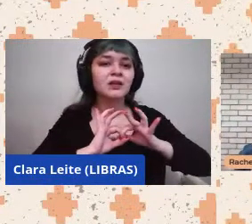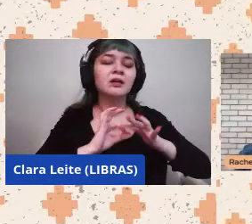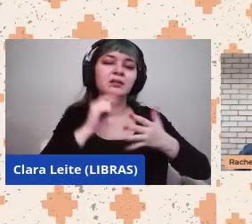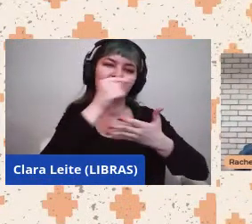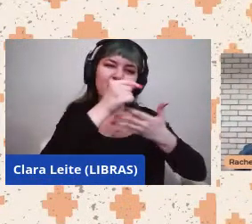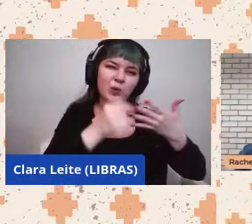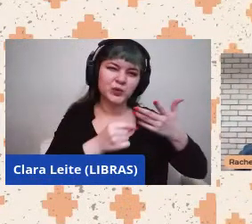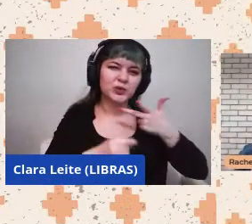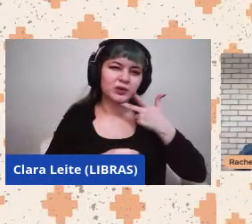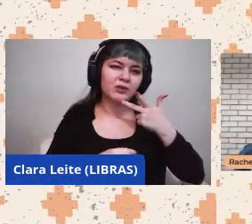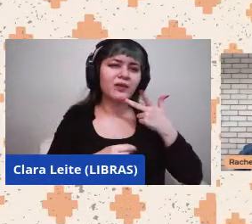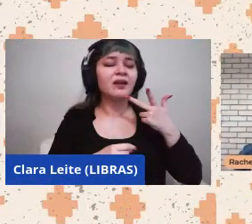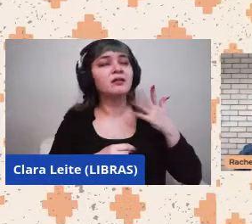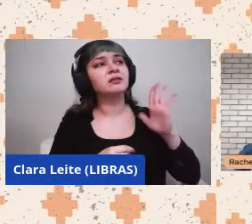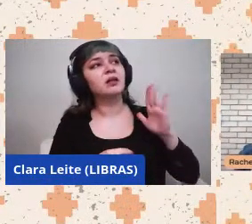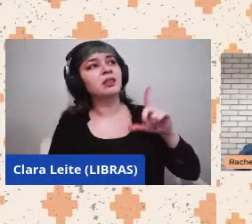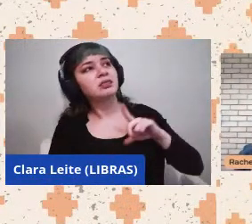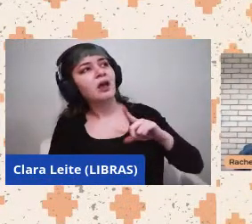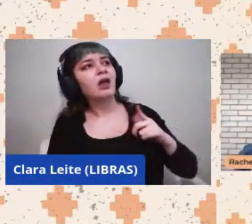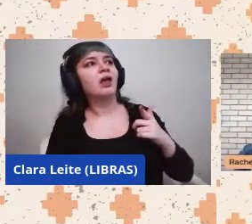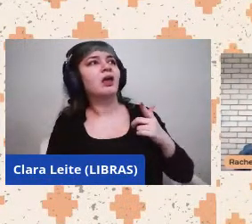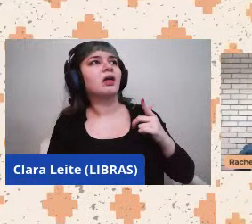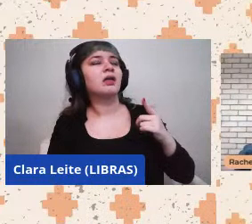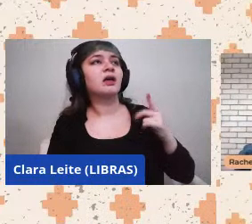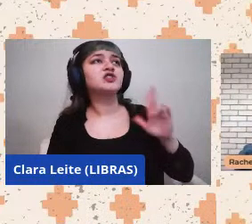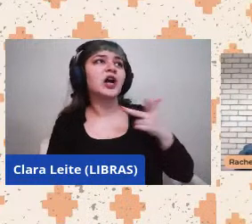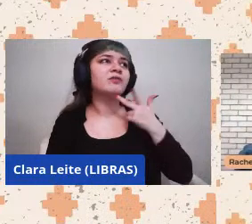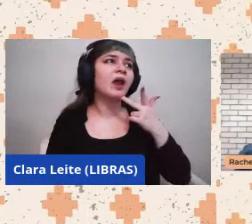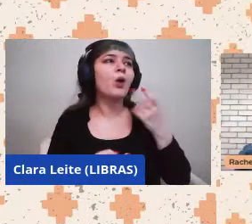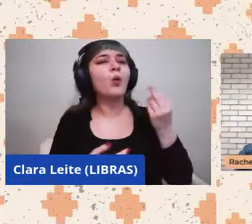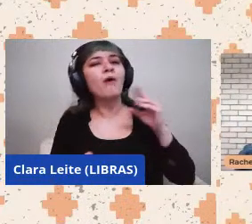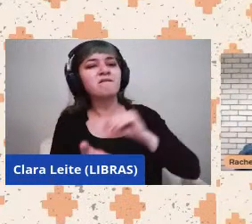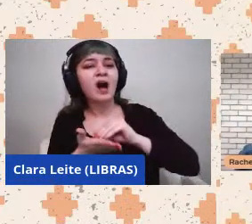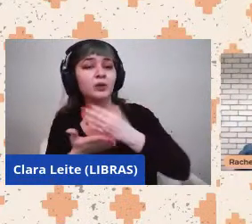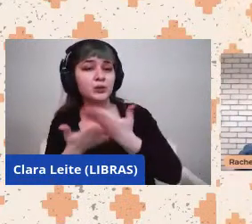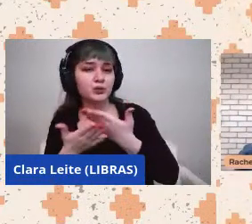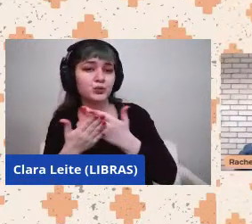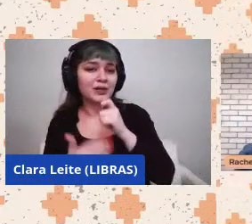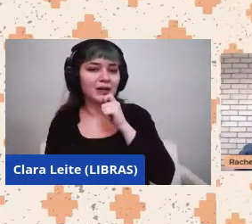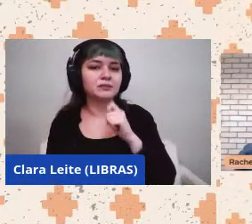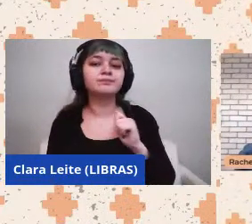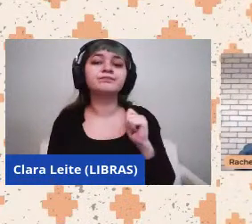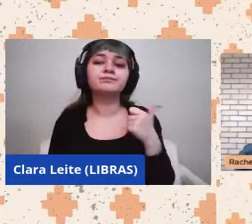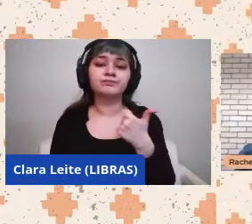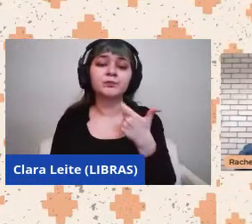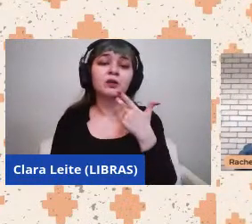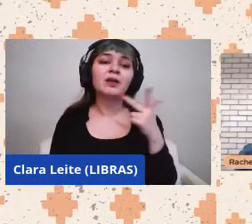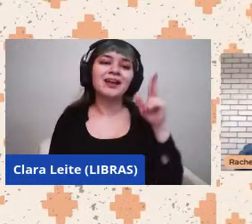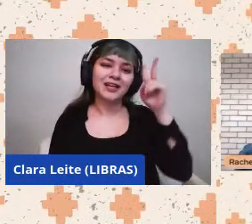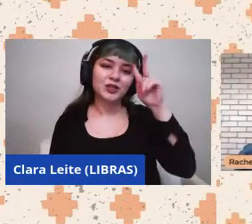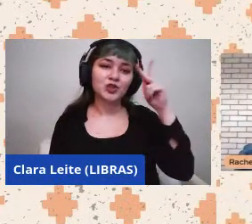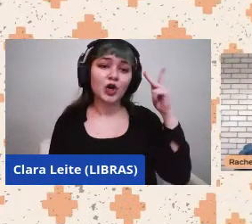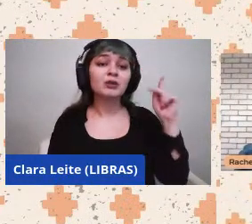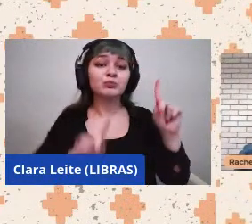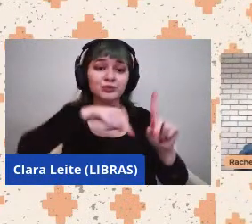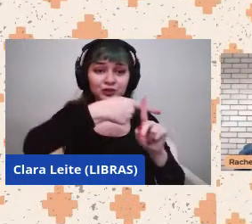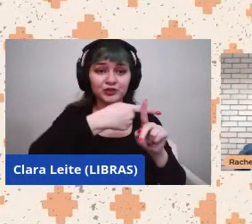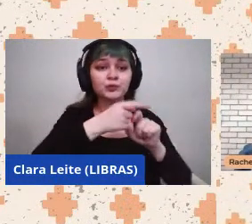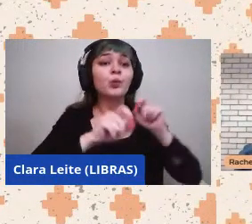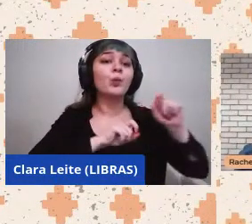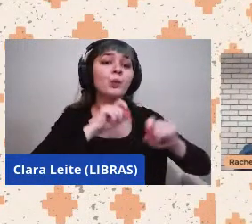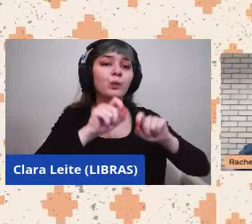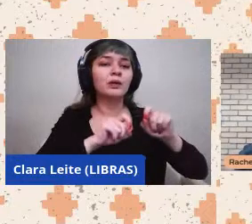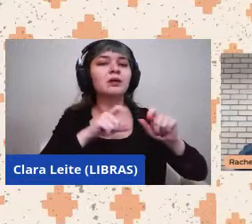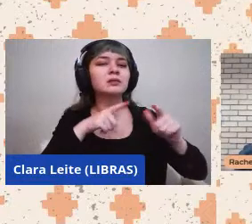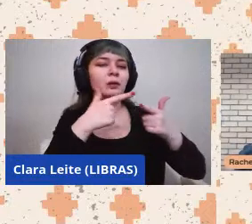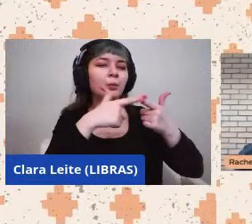have or have not been addressed. So I think, first of all, I'll start with the positive story. What of those